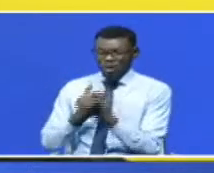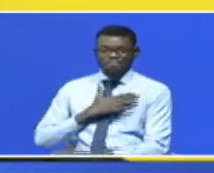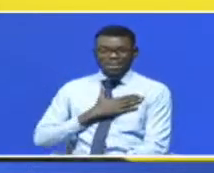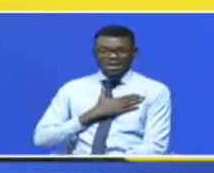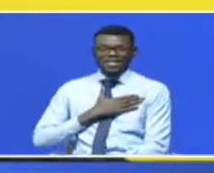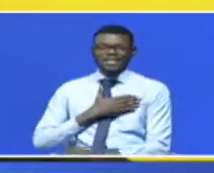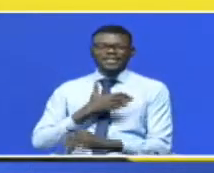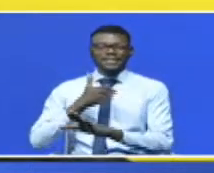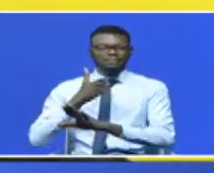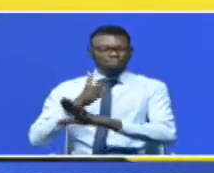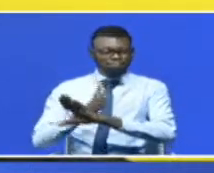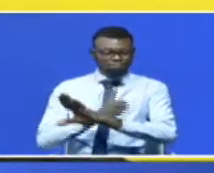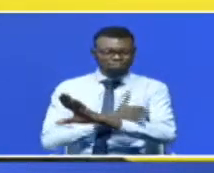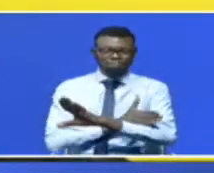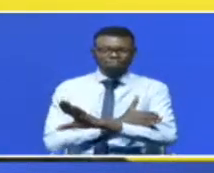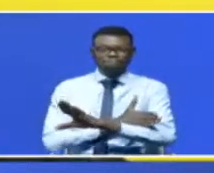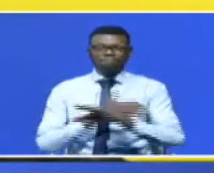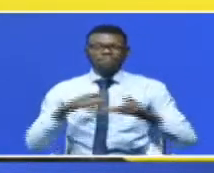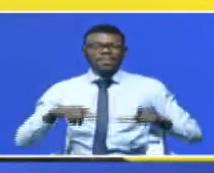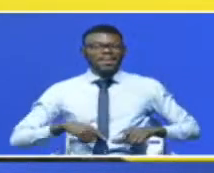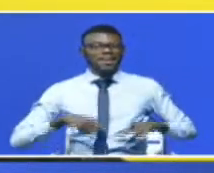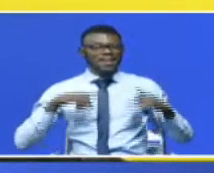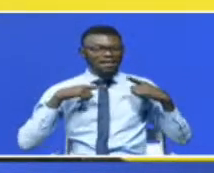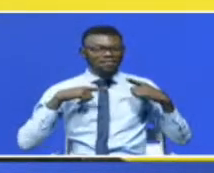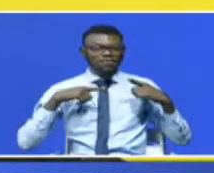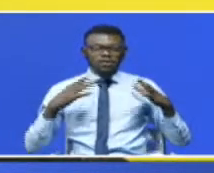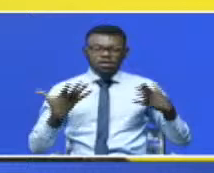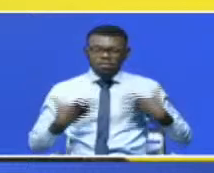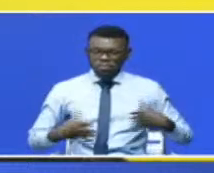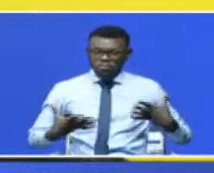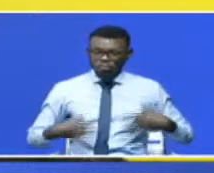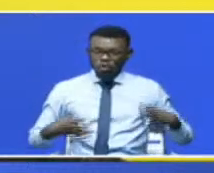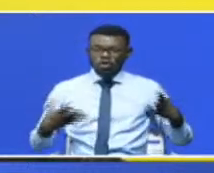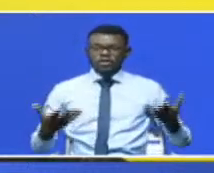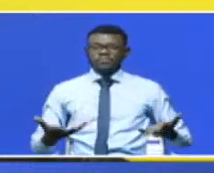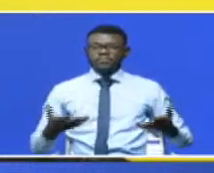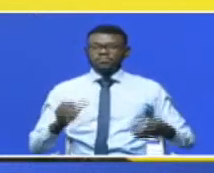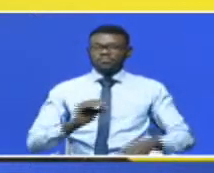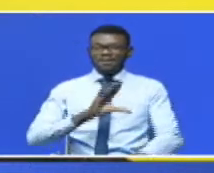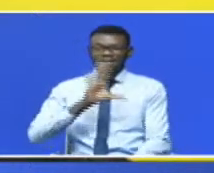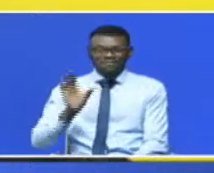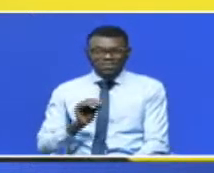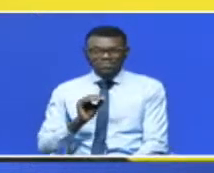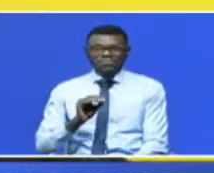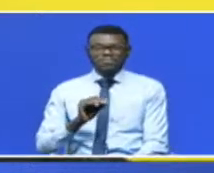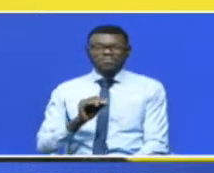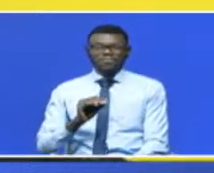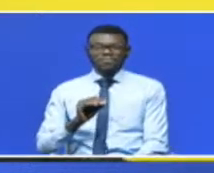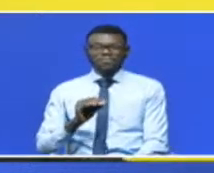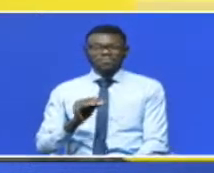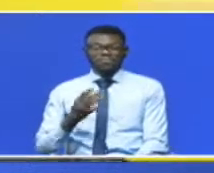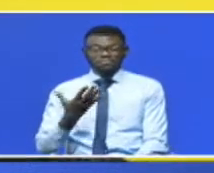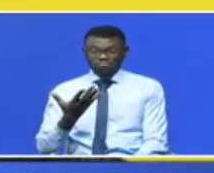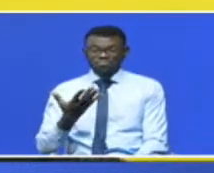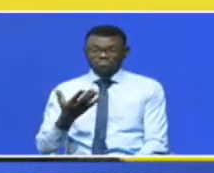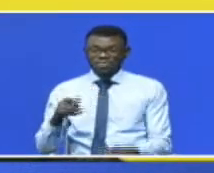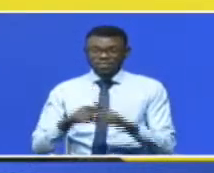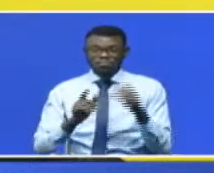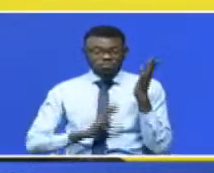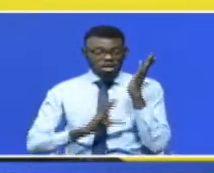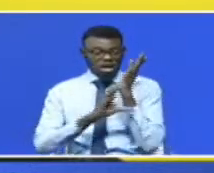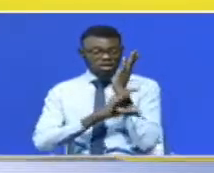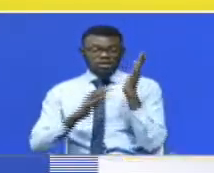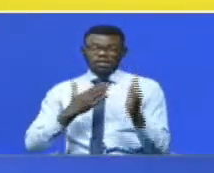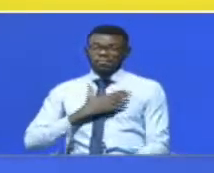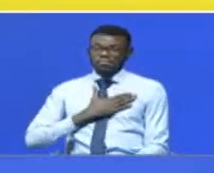improve the lives of our people in Africa and also in our country here, in